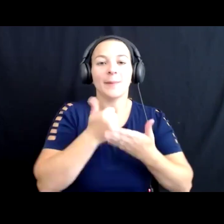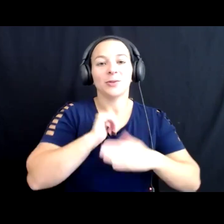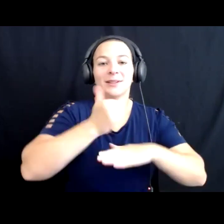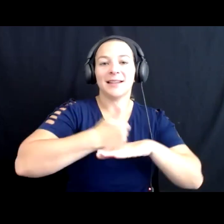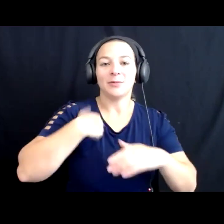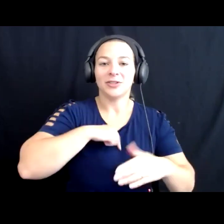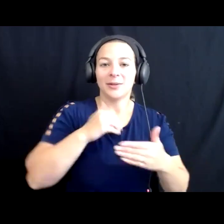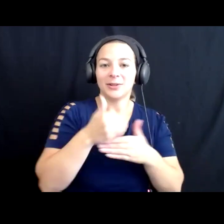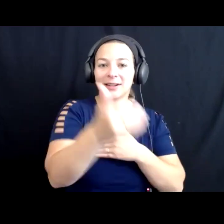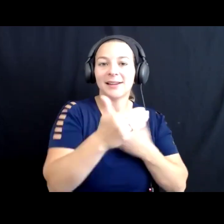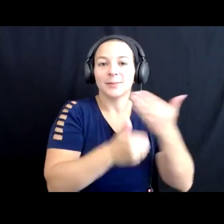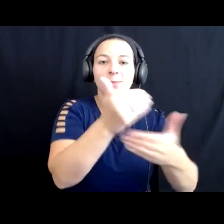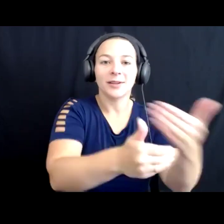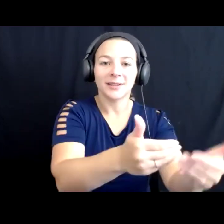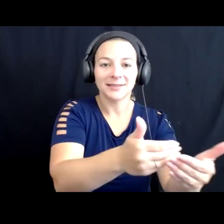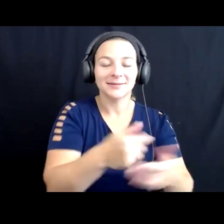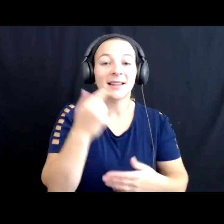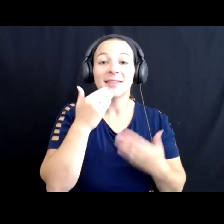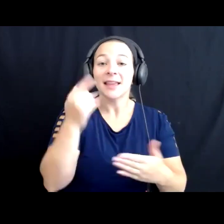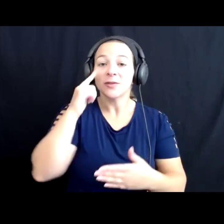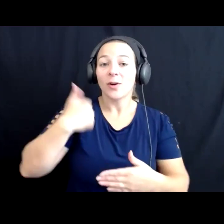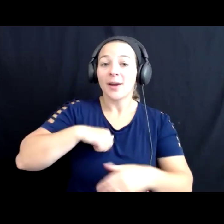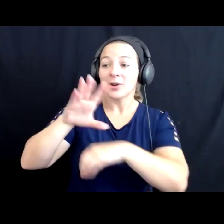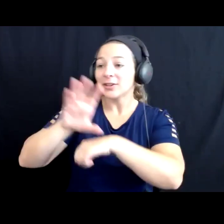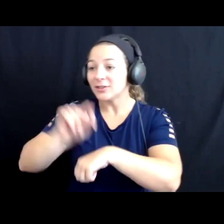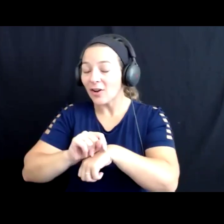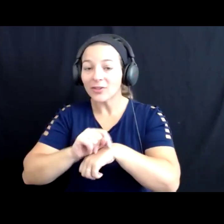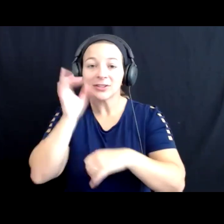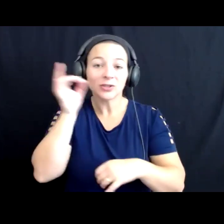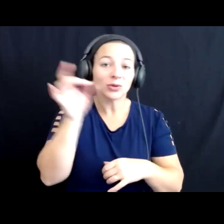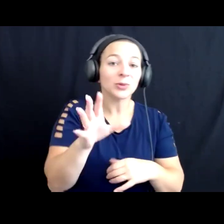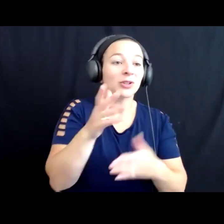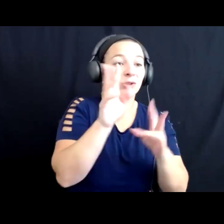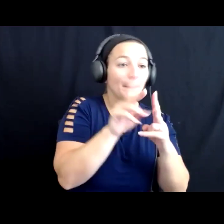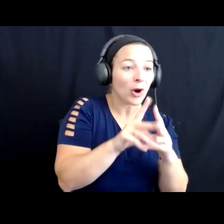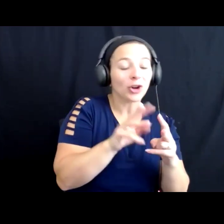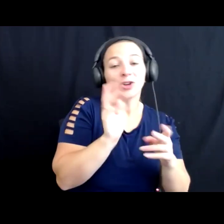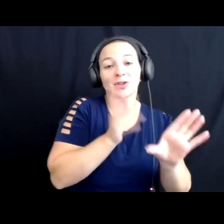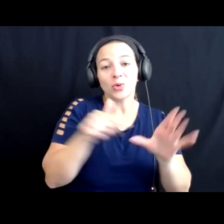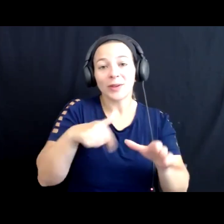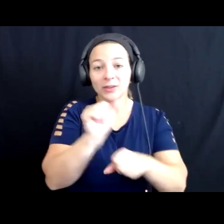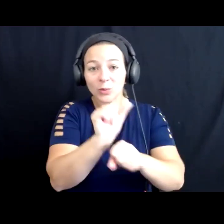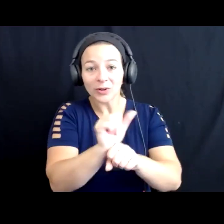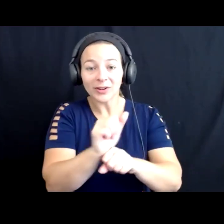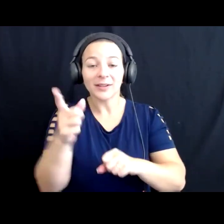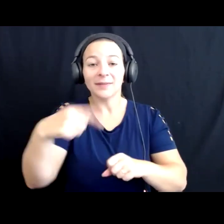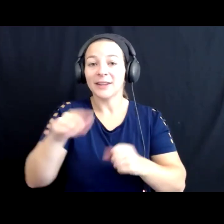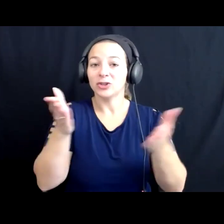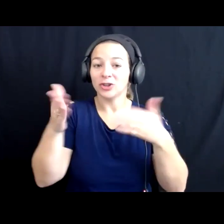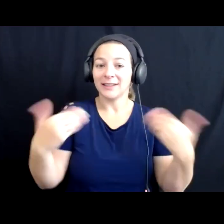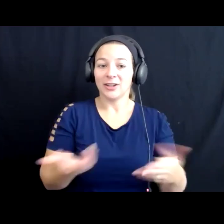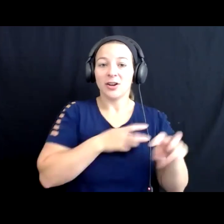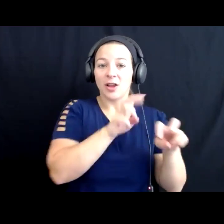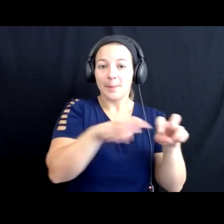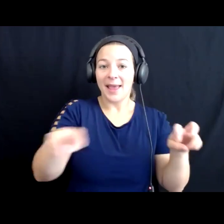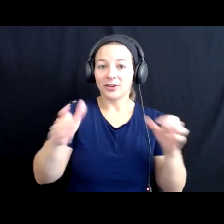thank you to all of our consultants and contributors and partners in this work. They are serving as panelists today, so you'll get to